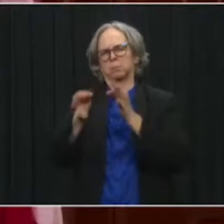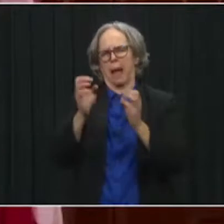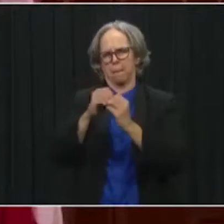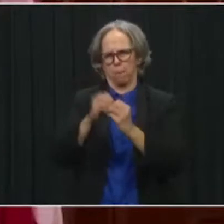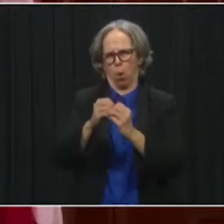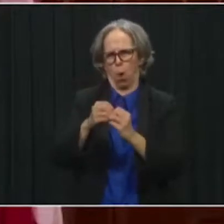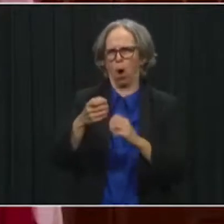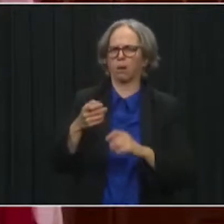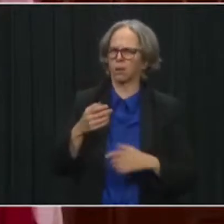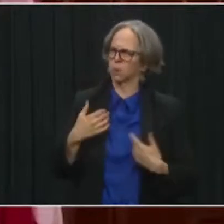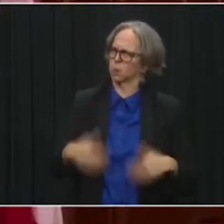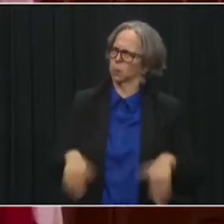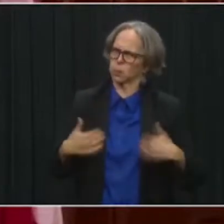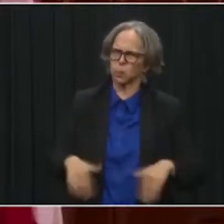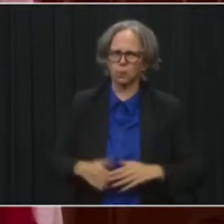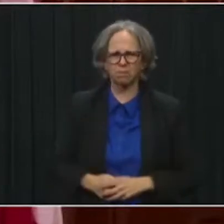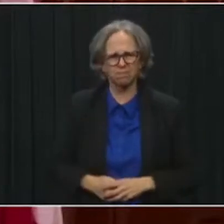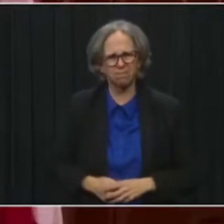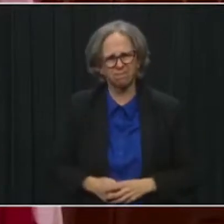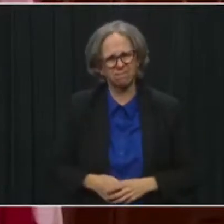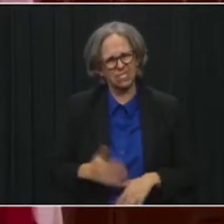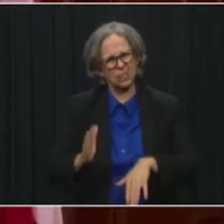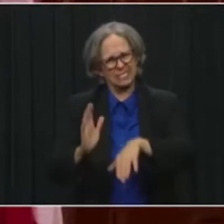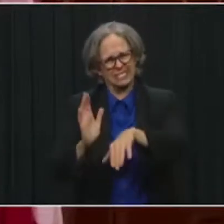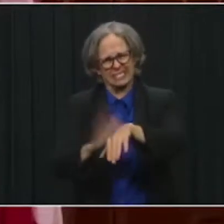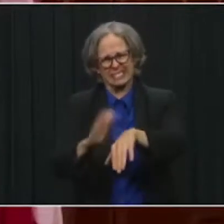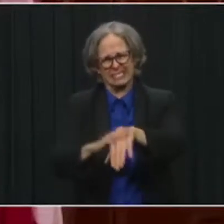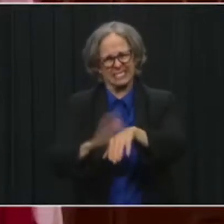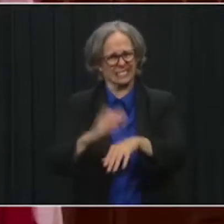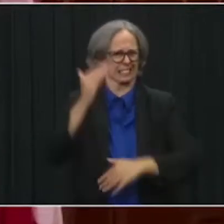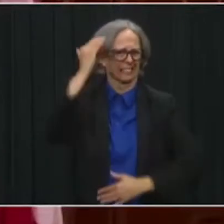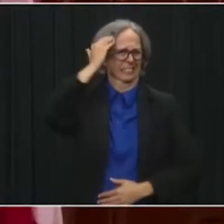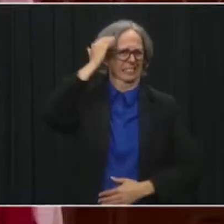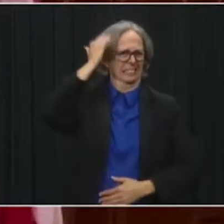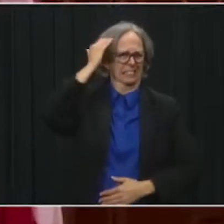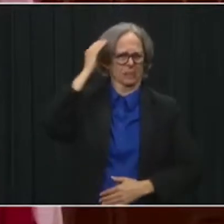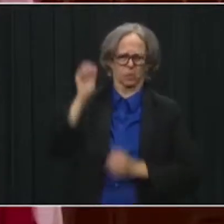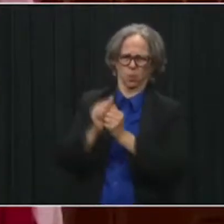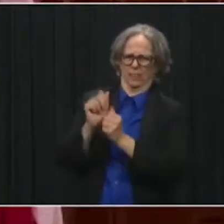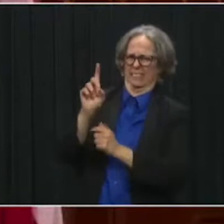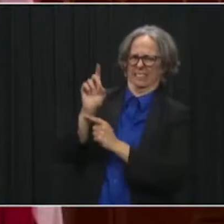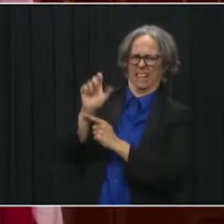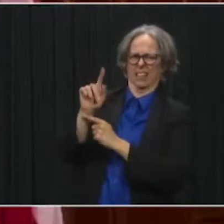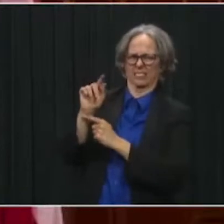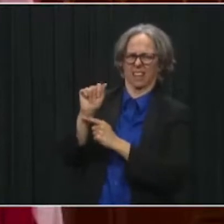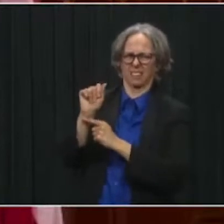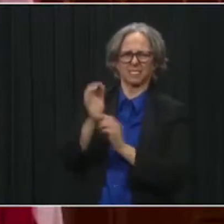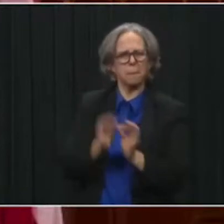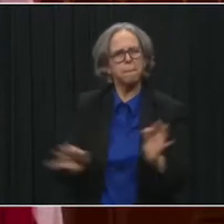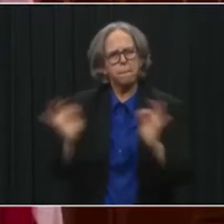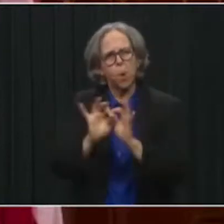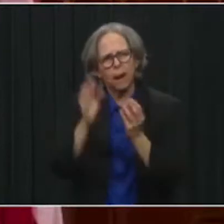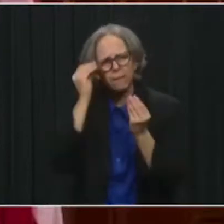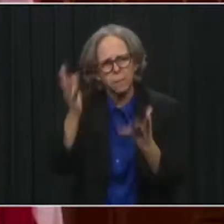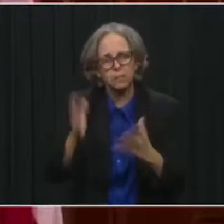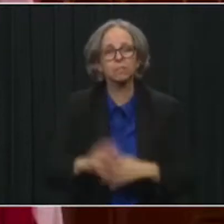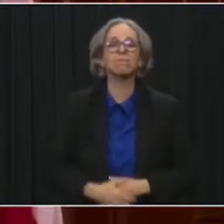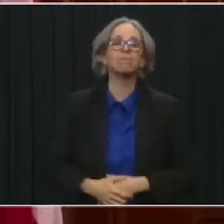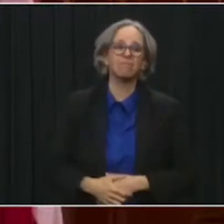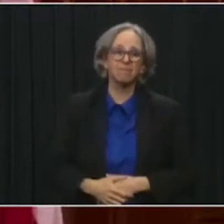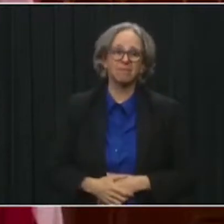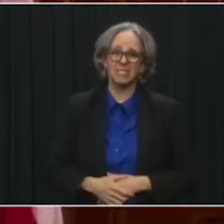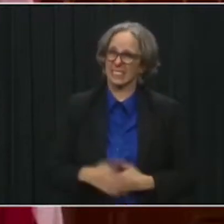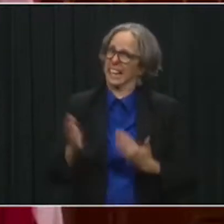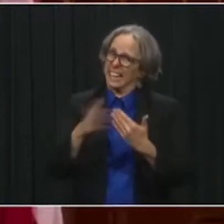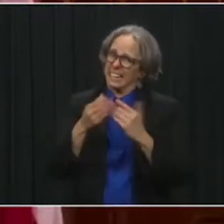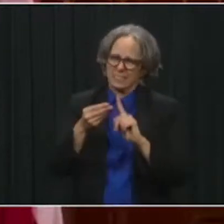really, in essence, two different things, both not good. One is it's a lot more contagious.